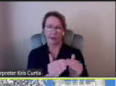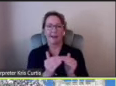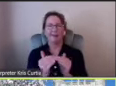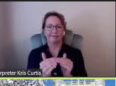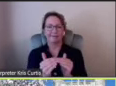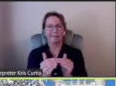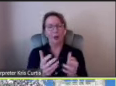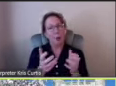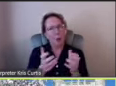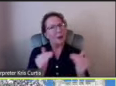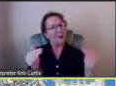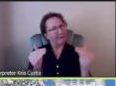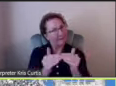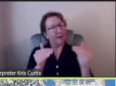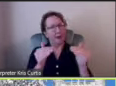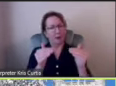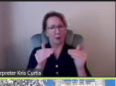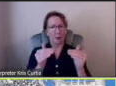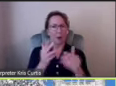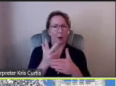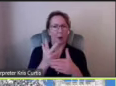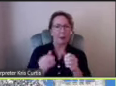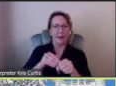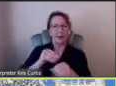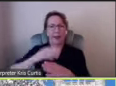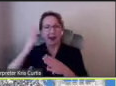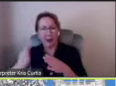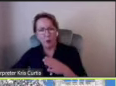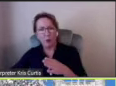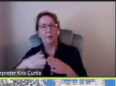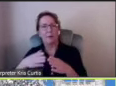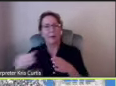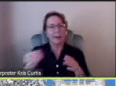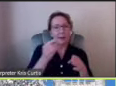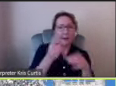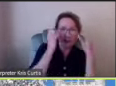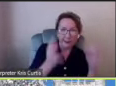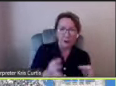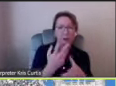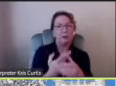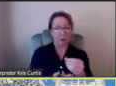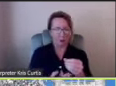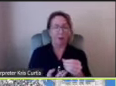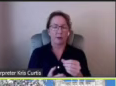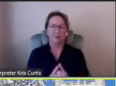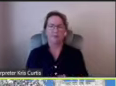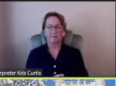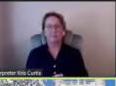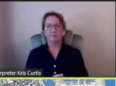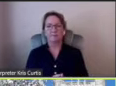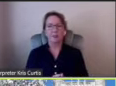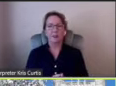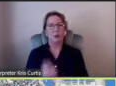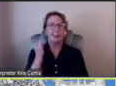fairness, both in the determinants and in the outcomes. And we call these the final societal outcomes that we're working